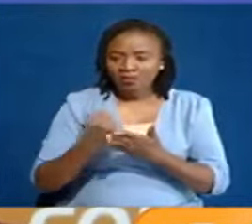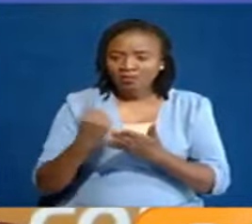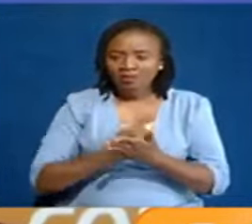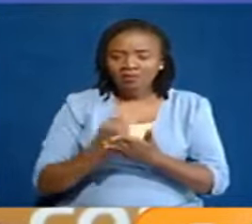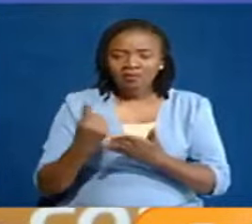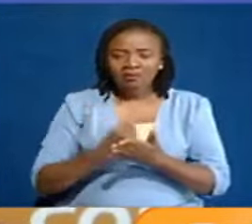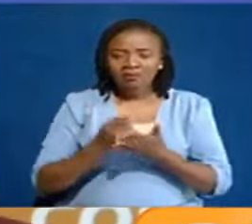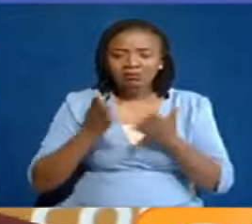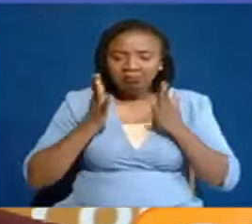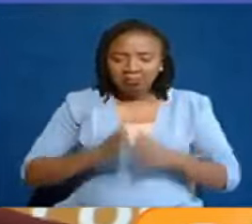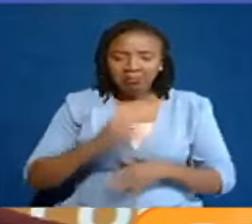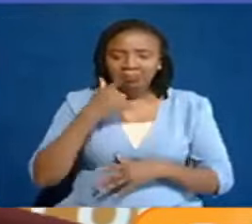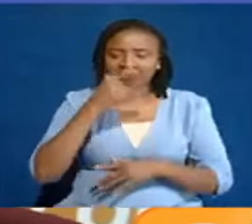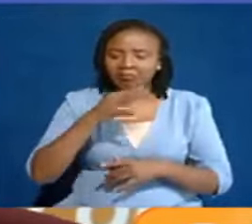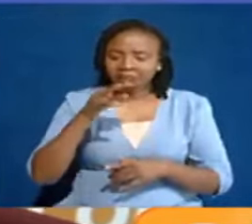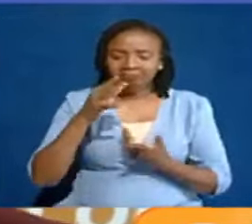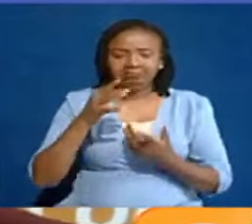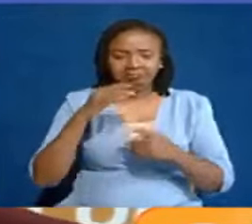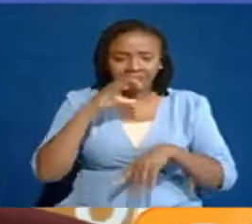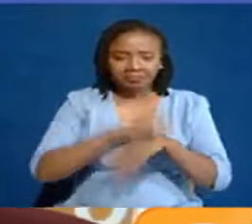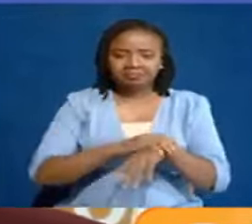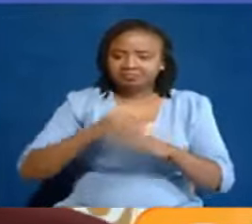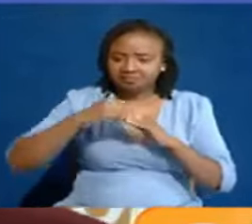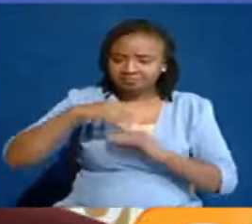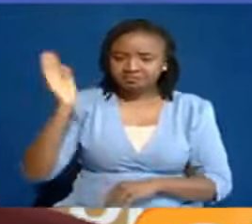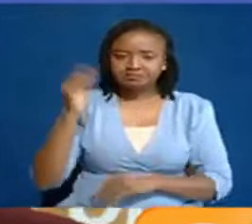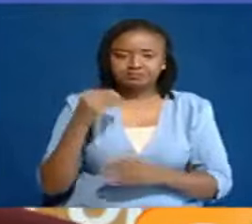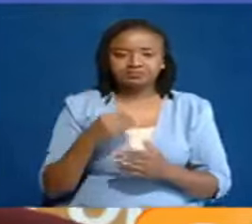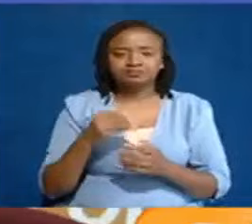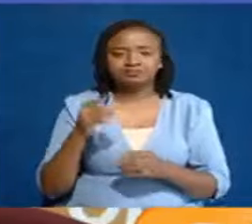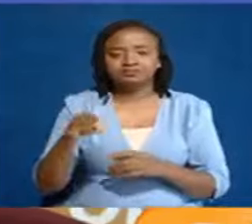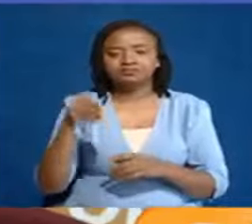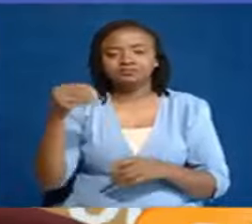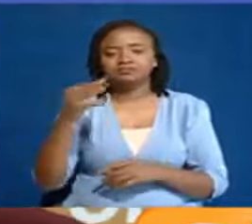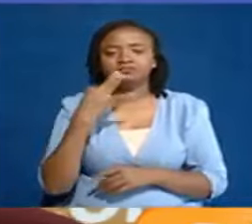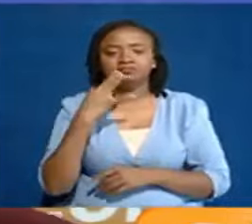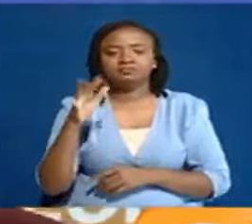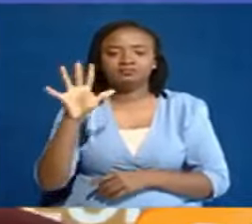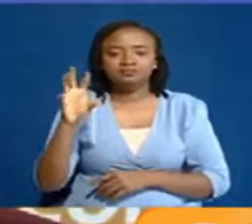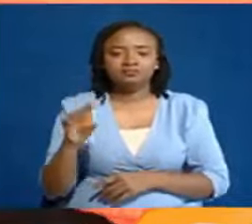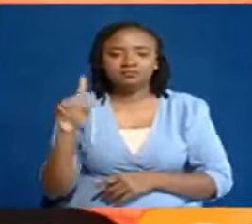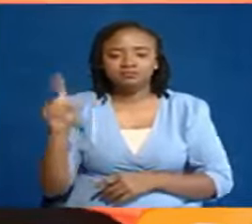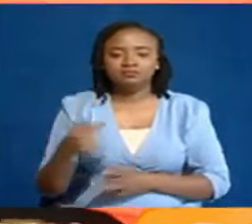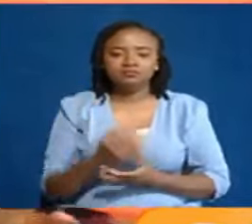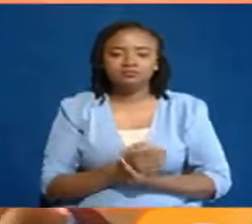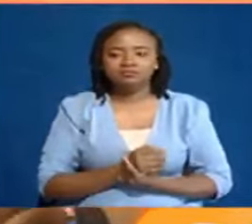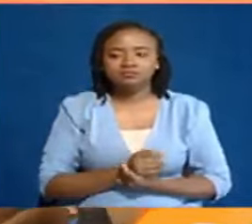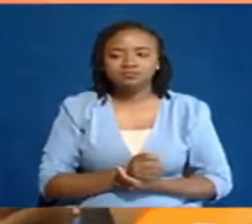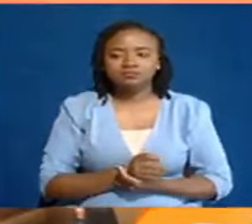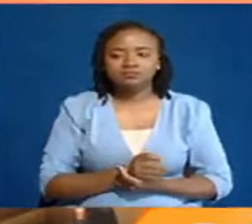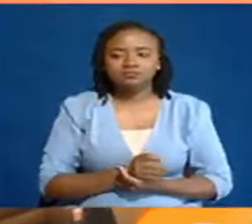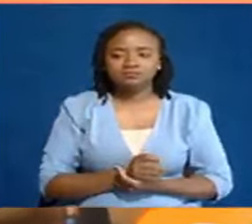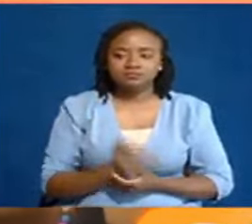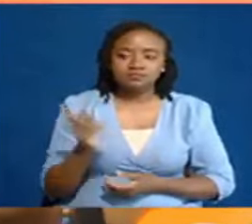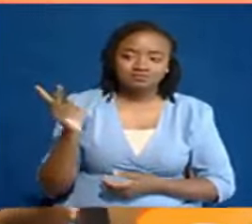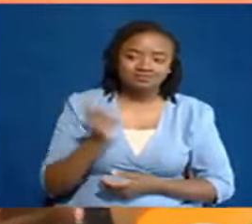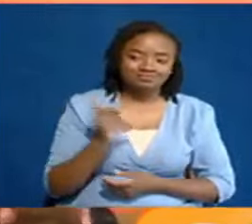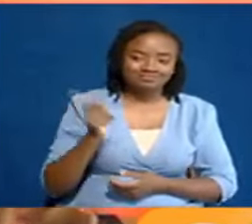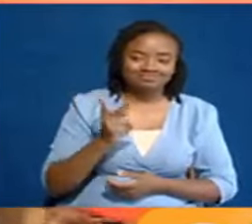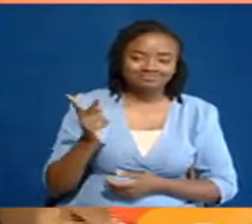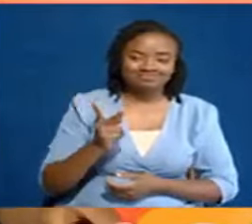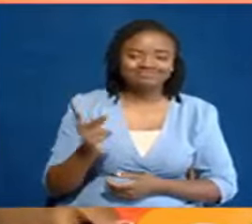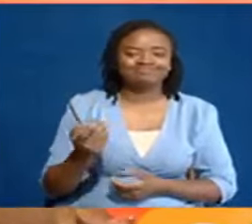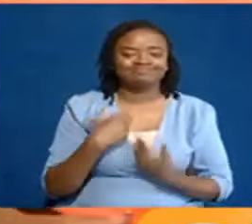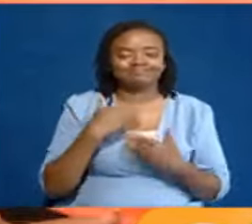punter who hits the highest multiplier of the week walks away with 350,000 shillings. Both winners have